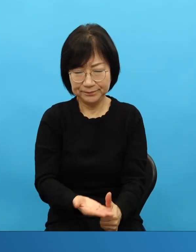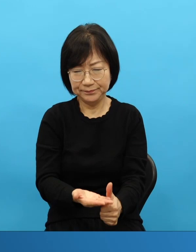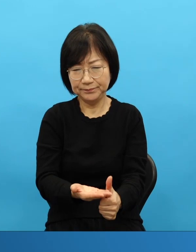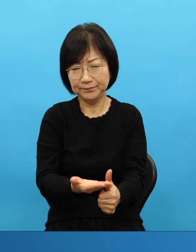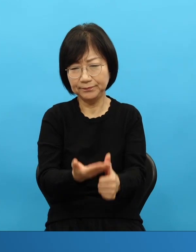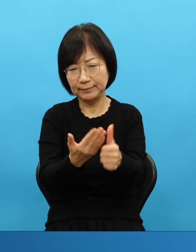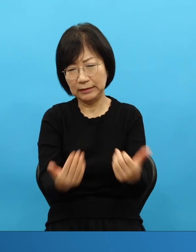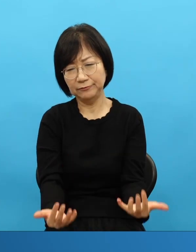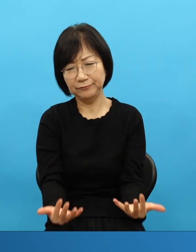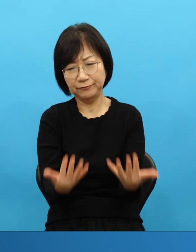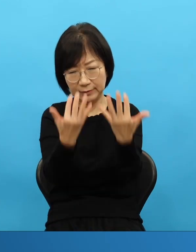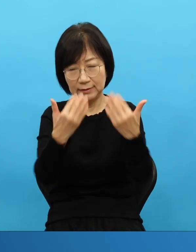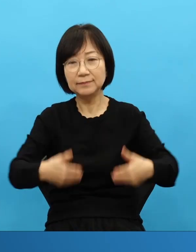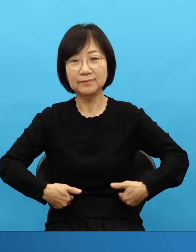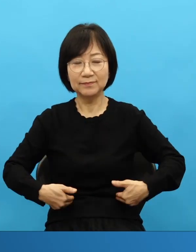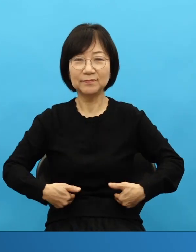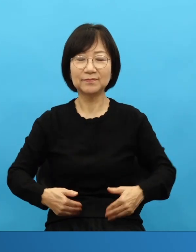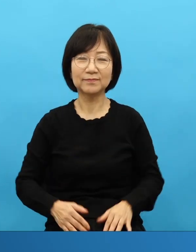great individuals.